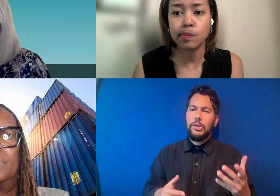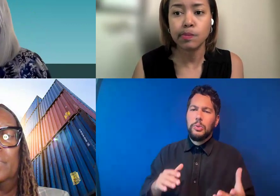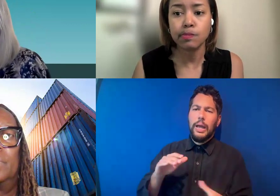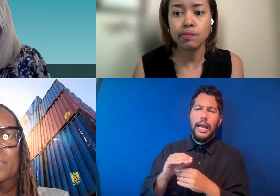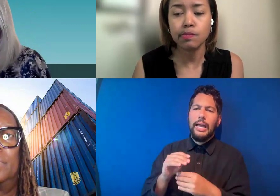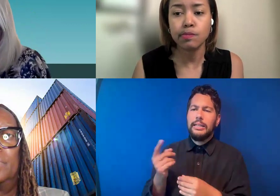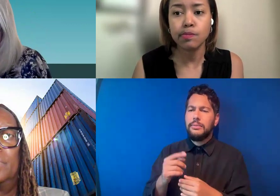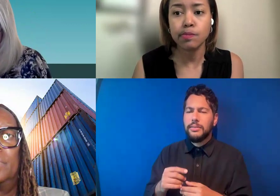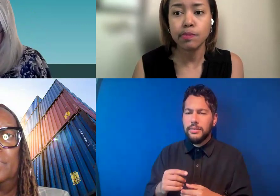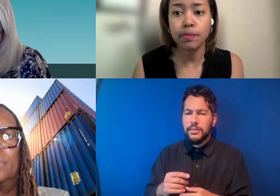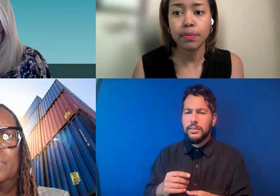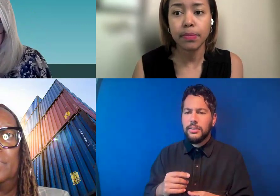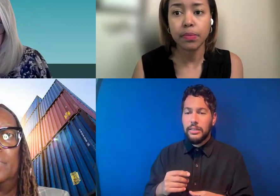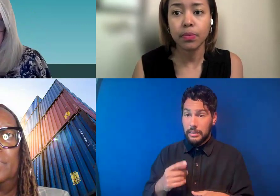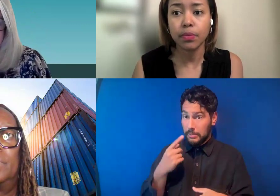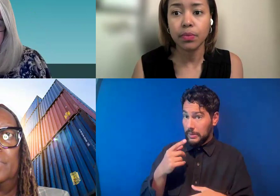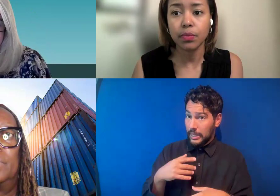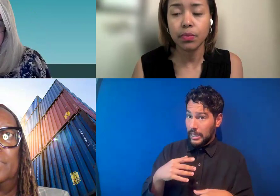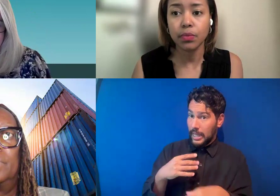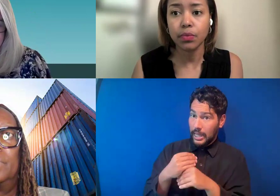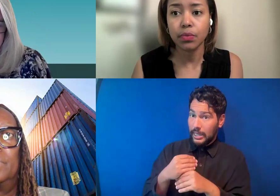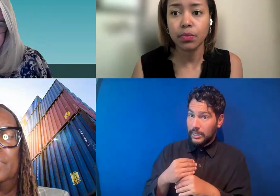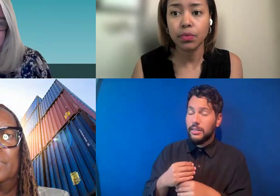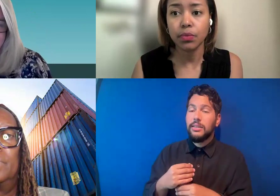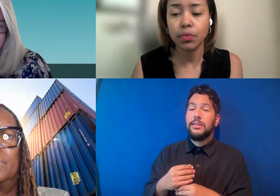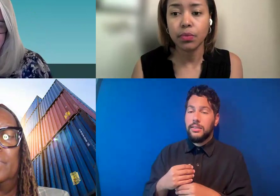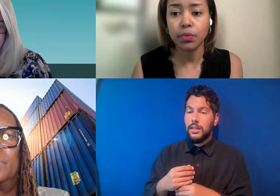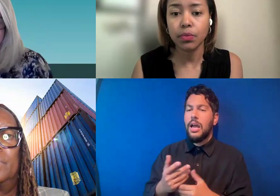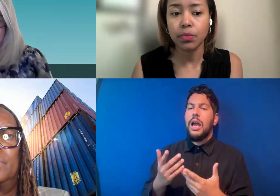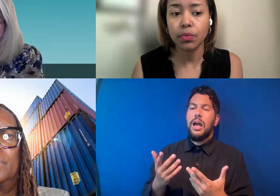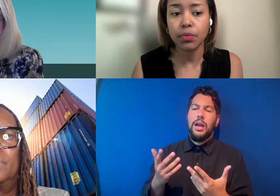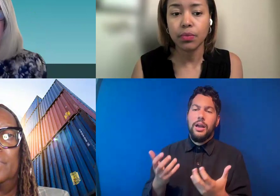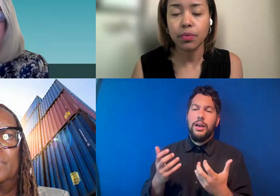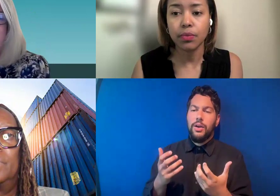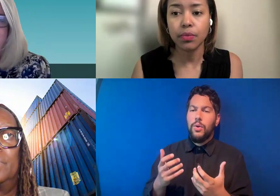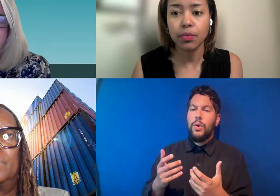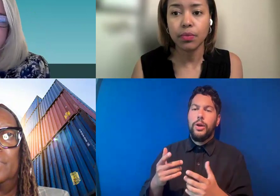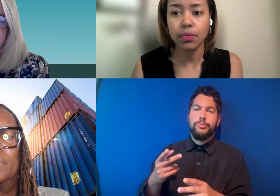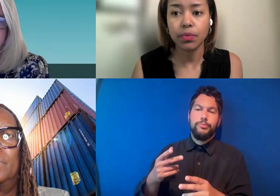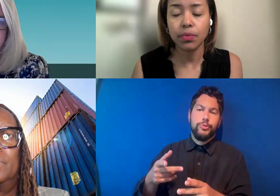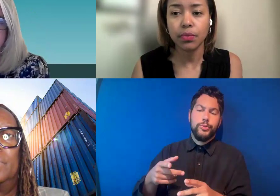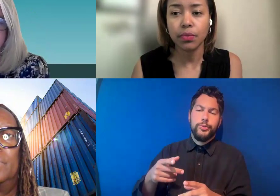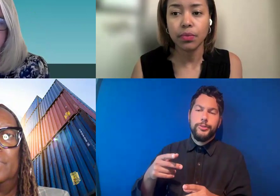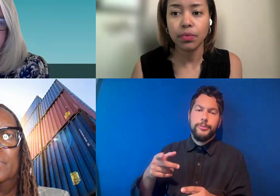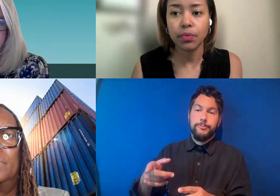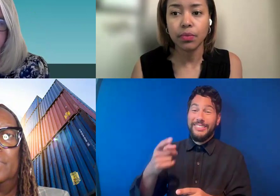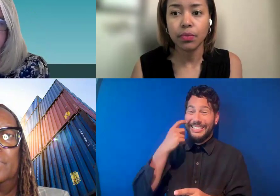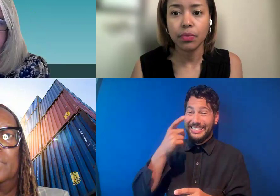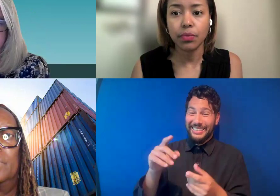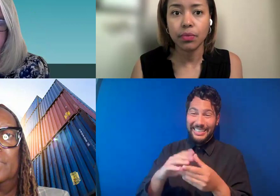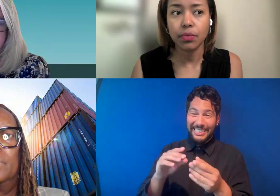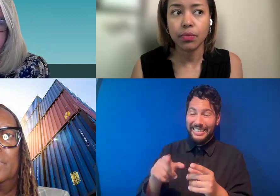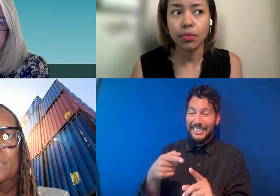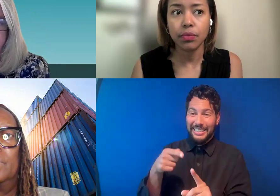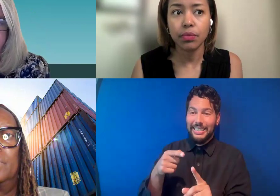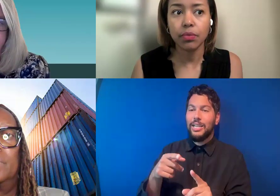here? Do you have time? I wanted to just highlight something she said. She talked